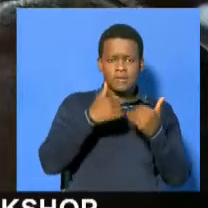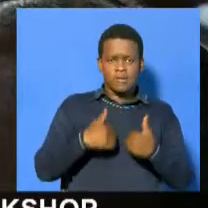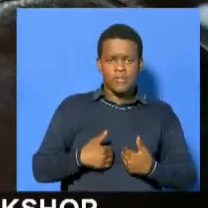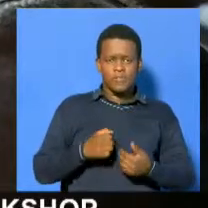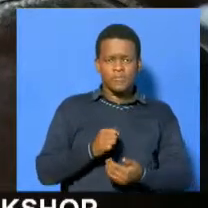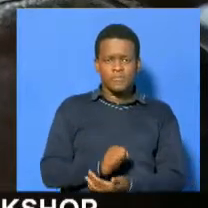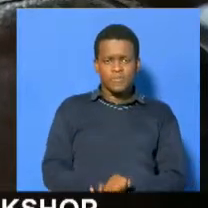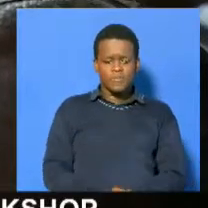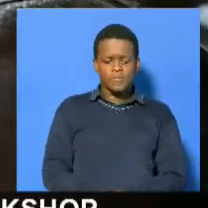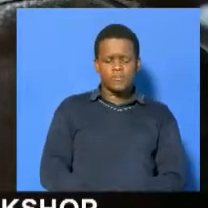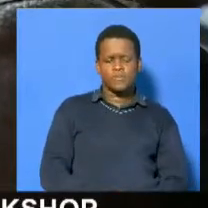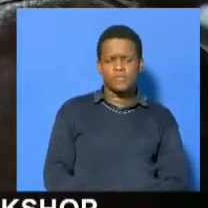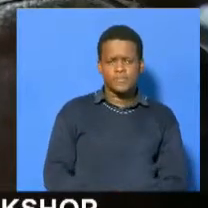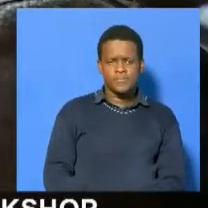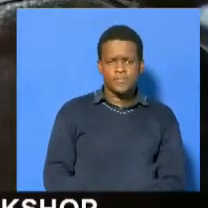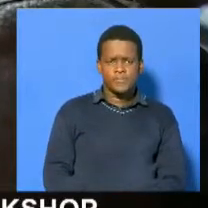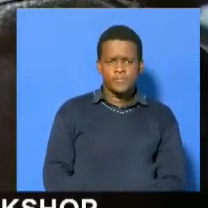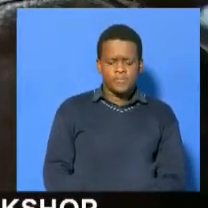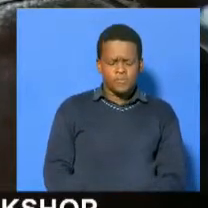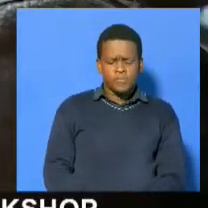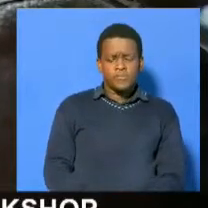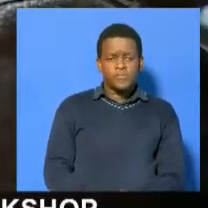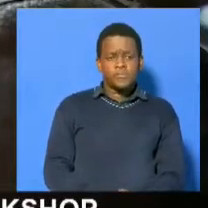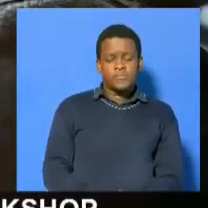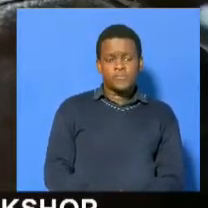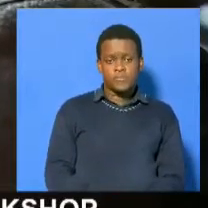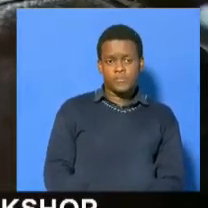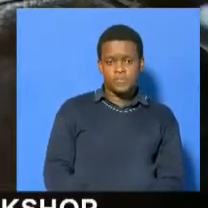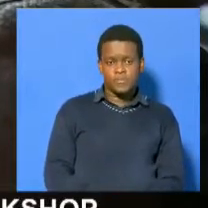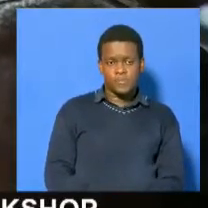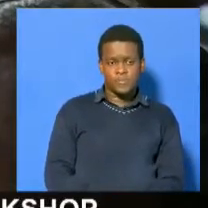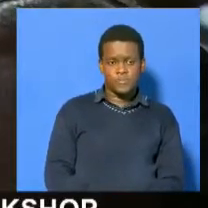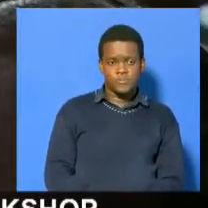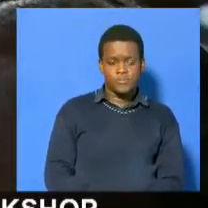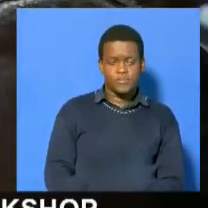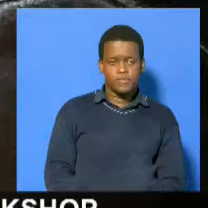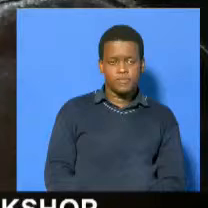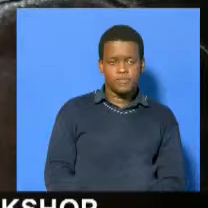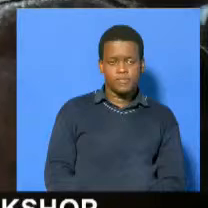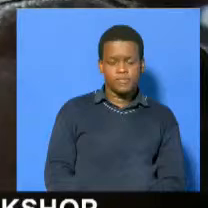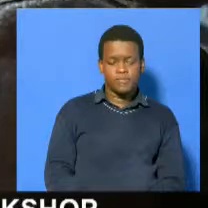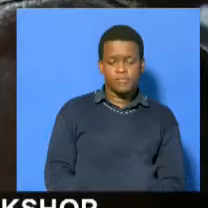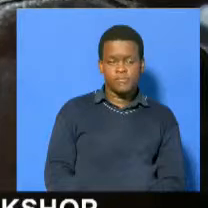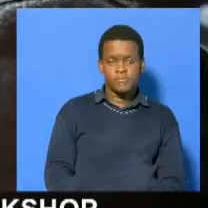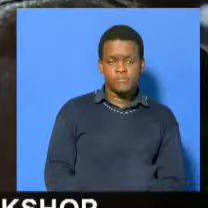shaka he bola mo tu gore se ka le halwa ya di plus je tshu